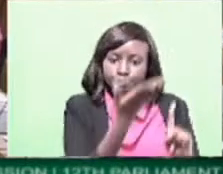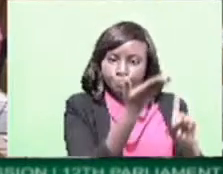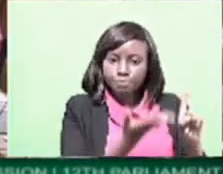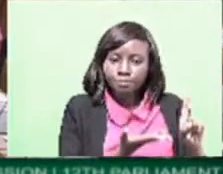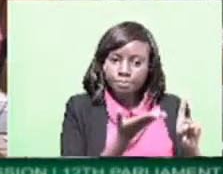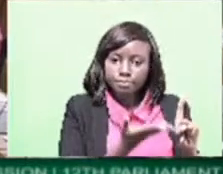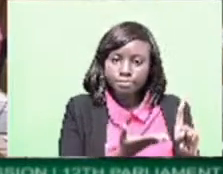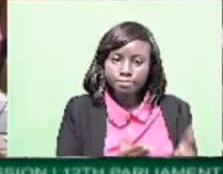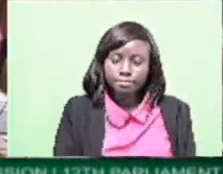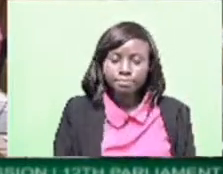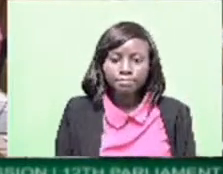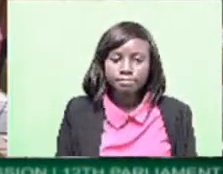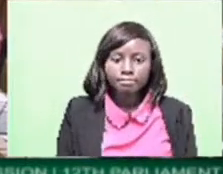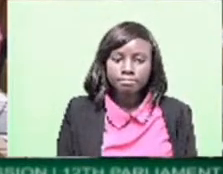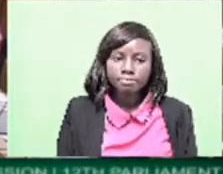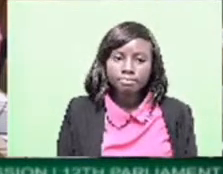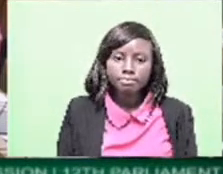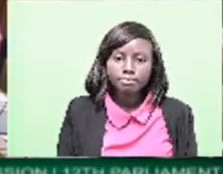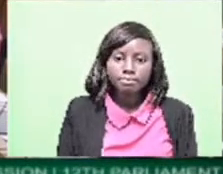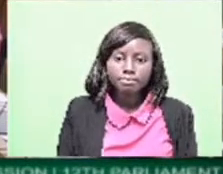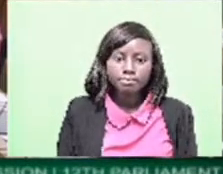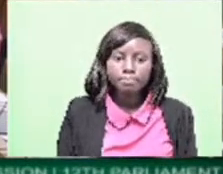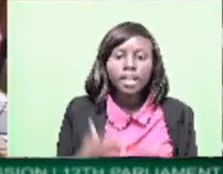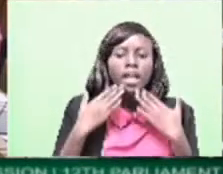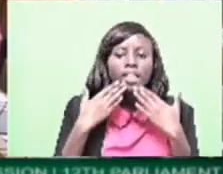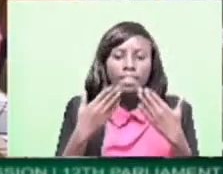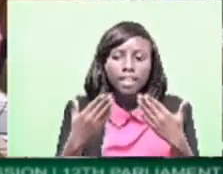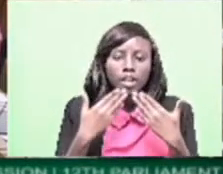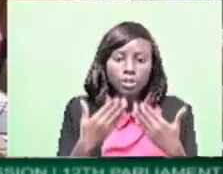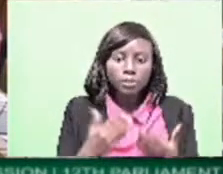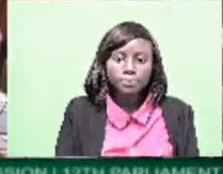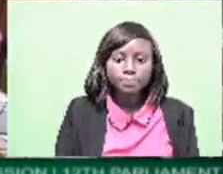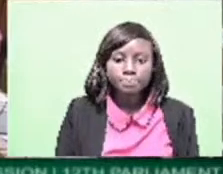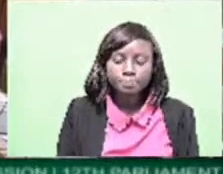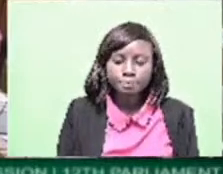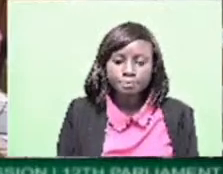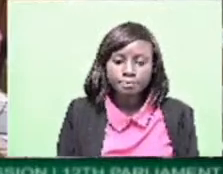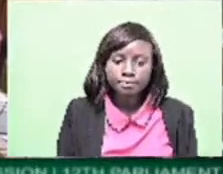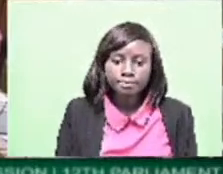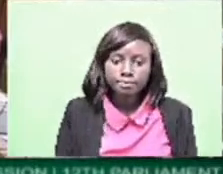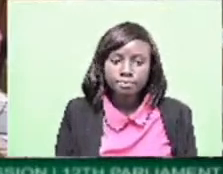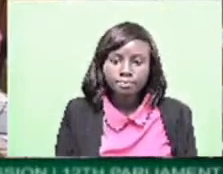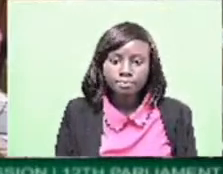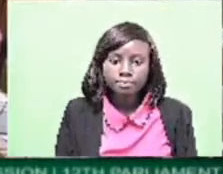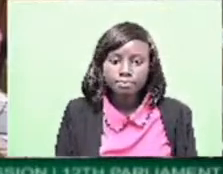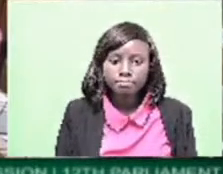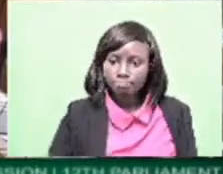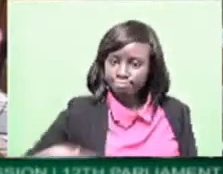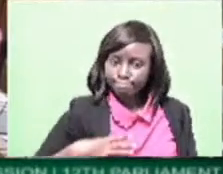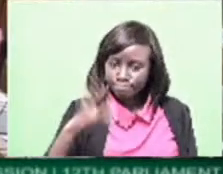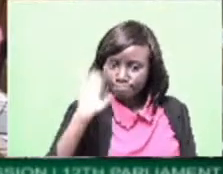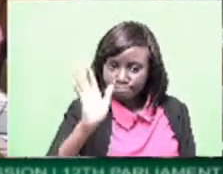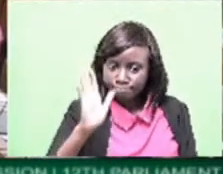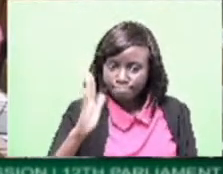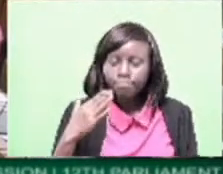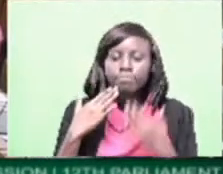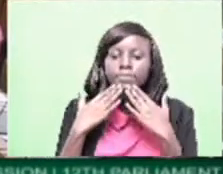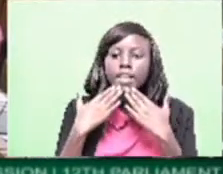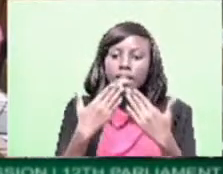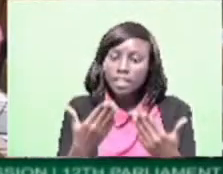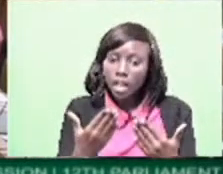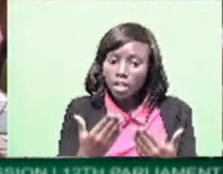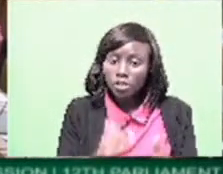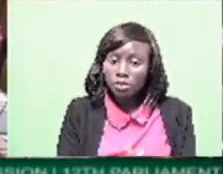Thank you very much, Madam Speaker. Thank you very much, AG. Madam Speaker, thank you very much for acknowledging me to join this